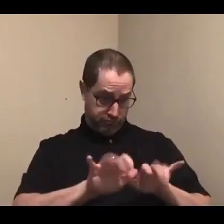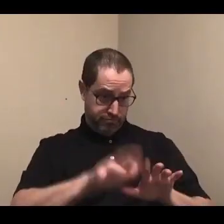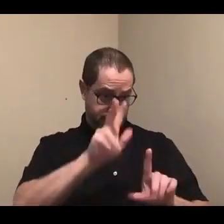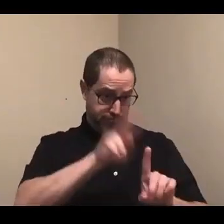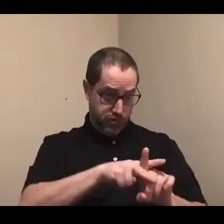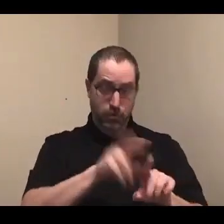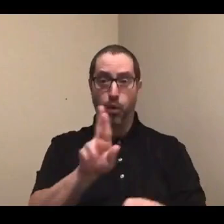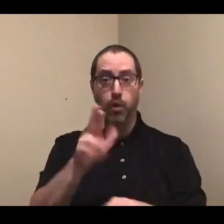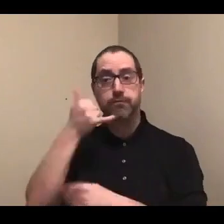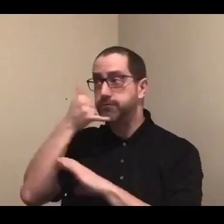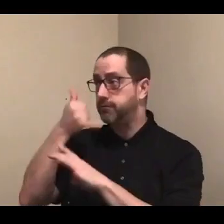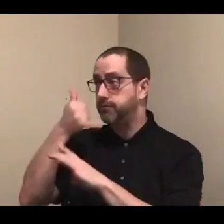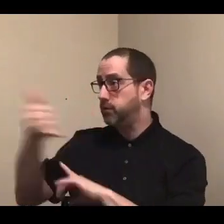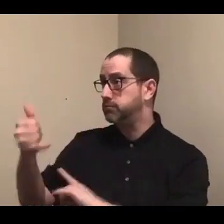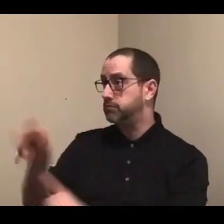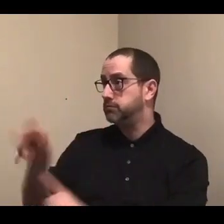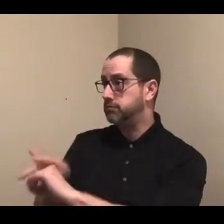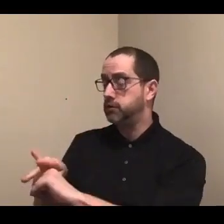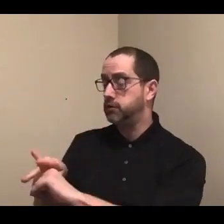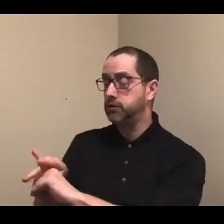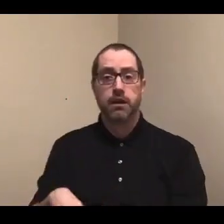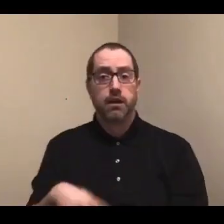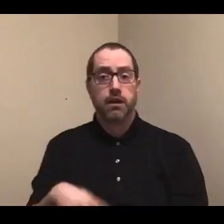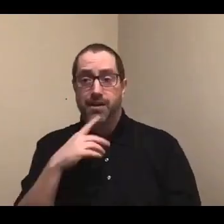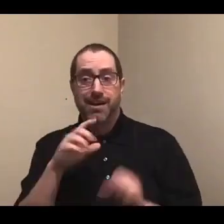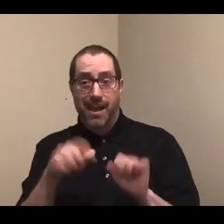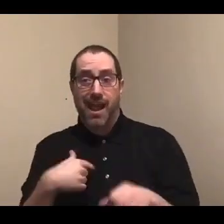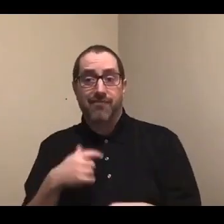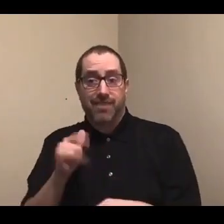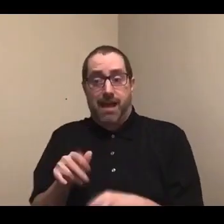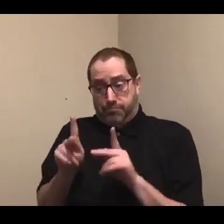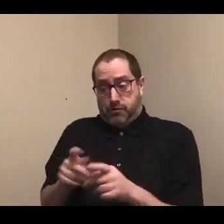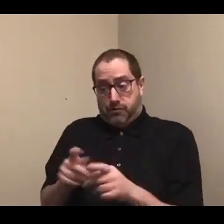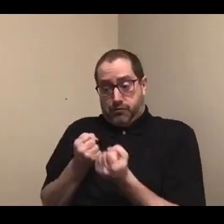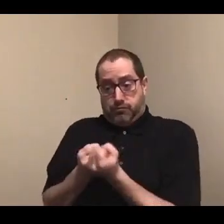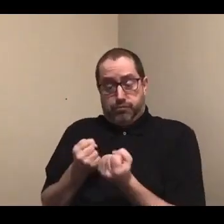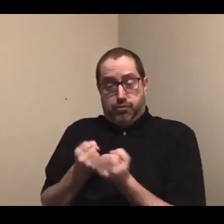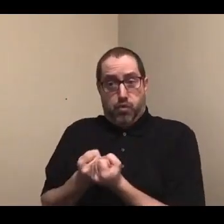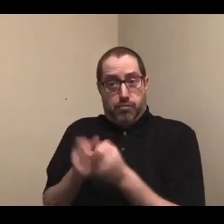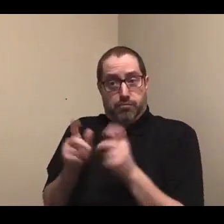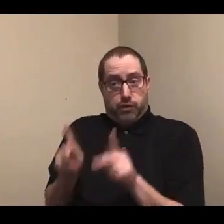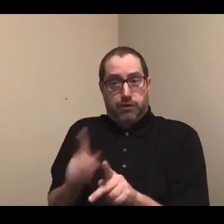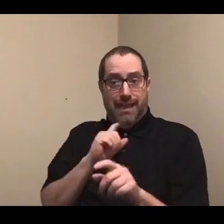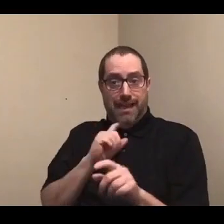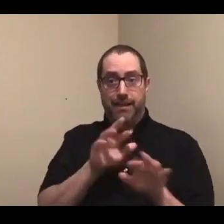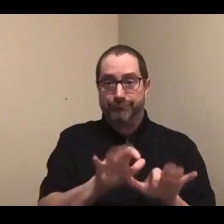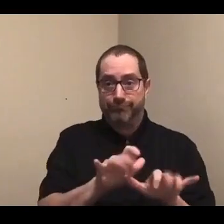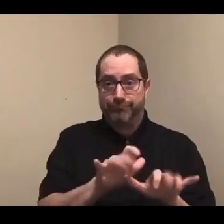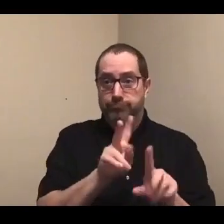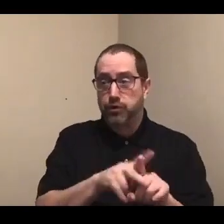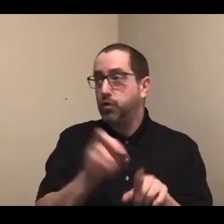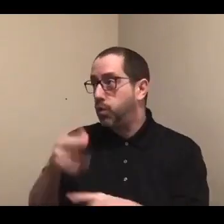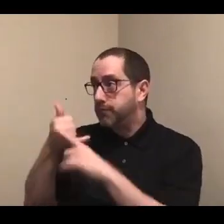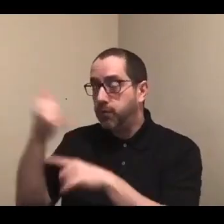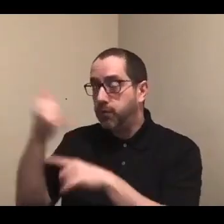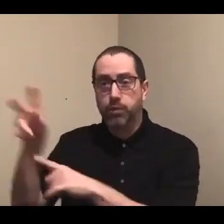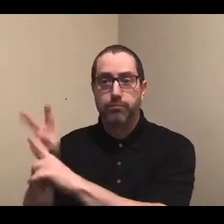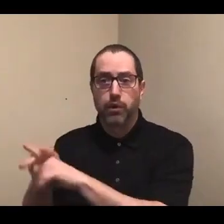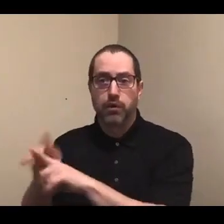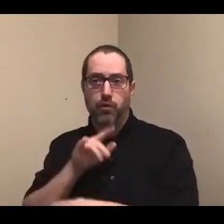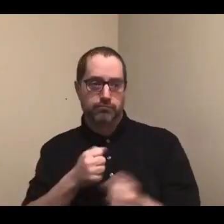So there's the ability for support people, family, and friends to assist others in making their bookings. And lastly, the system allows us in the future